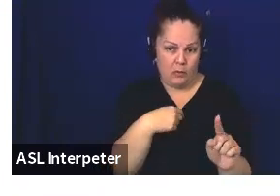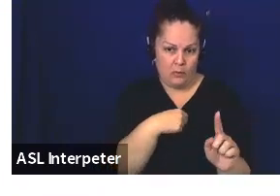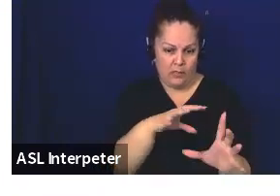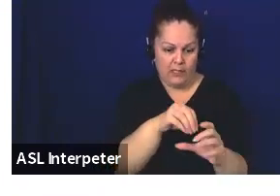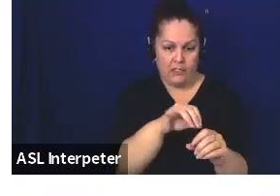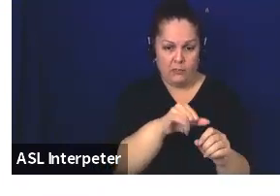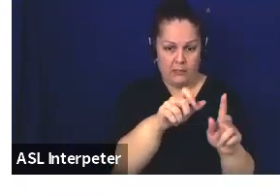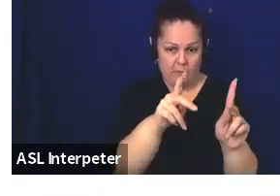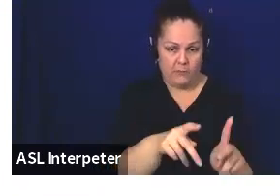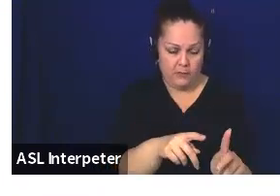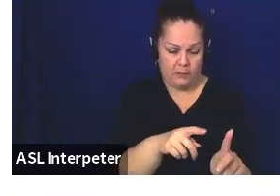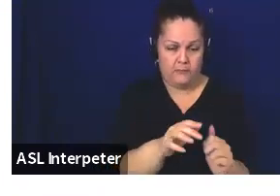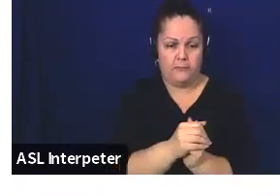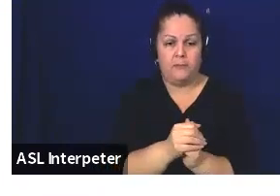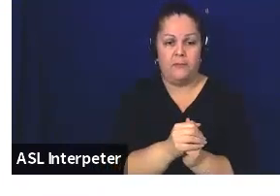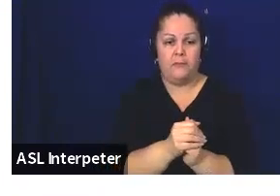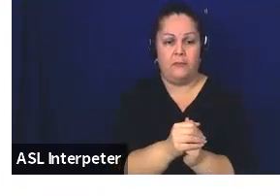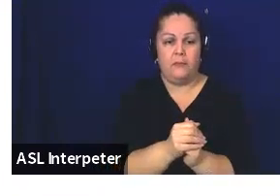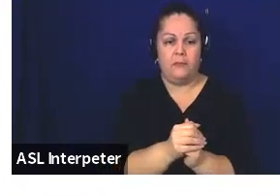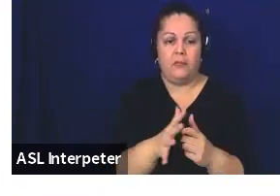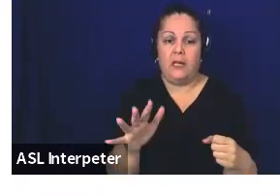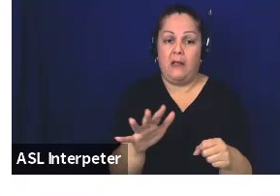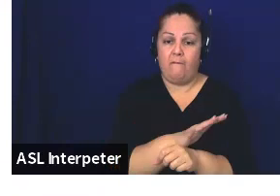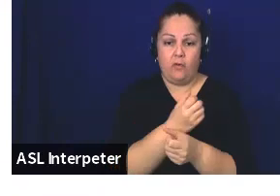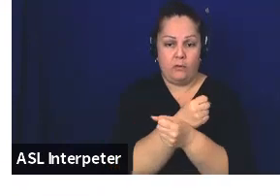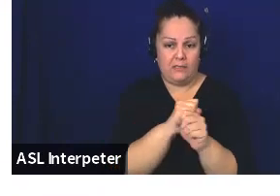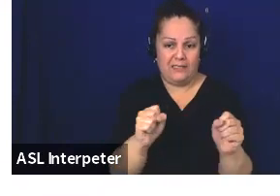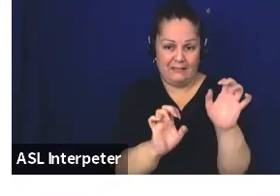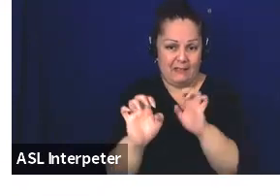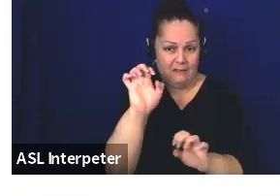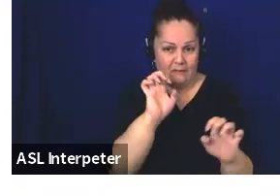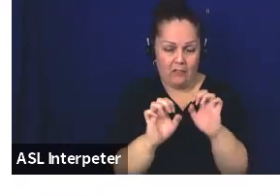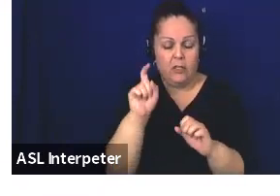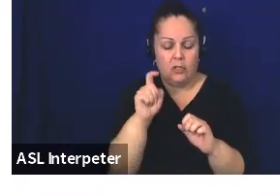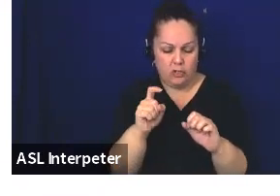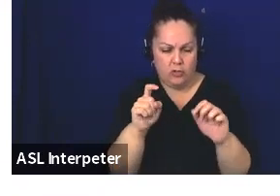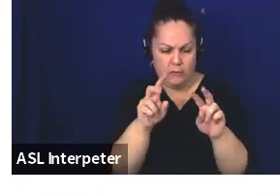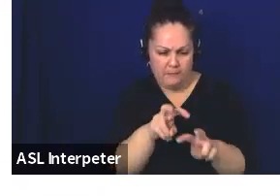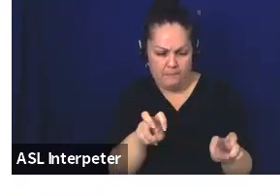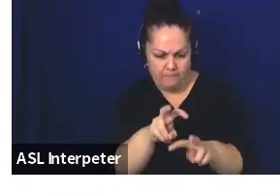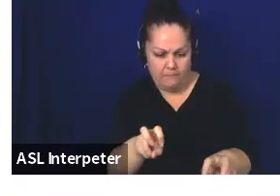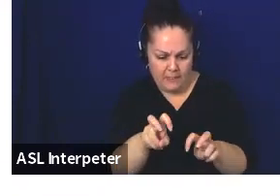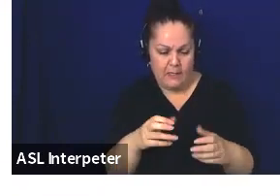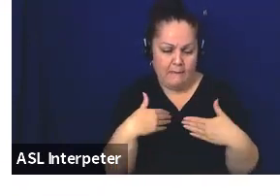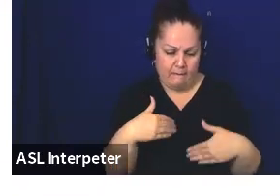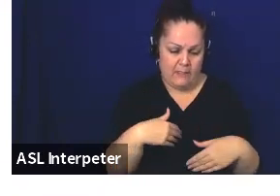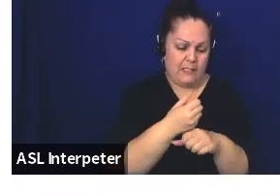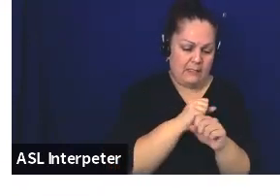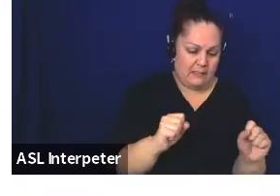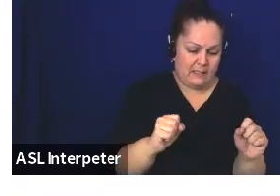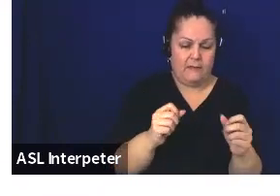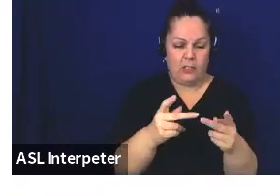that individual. And so a full safety assessment should really be assessing physical safety, environmental